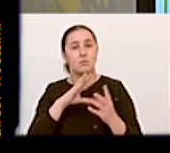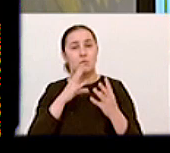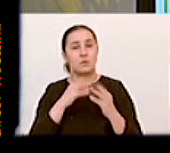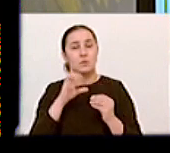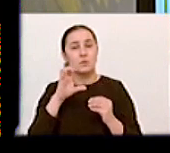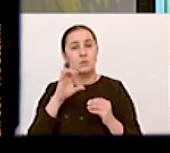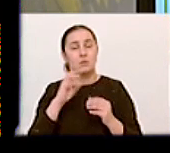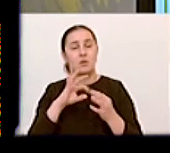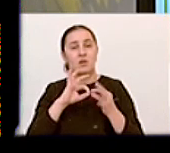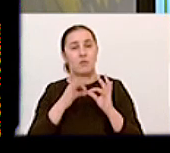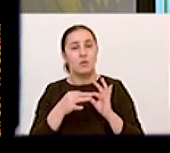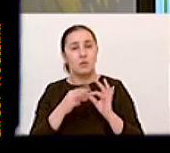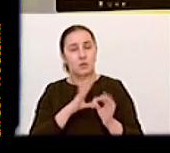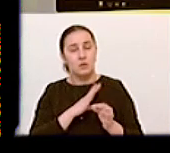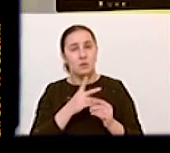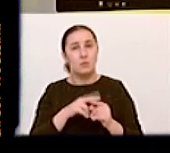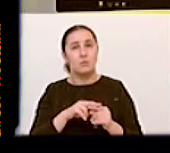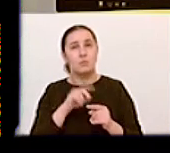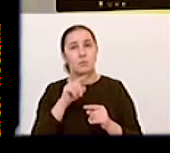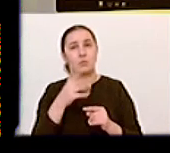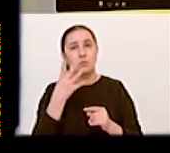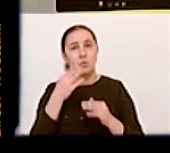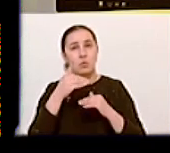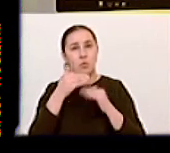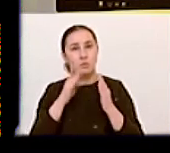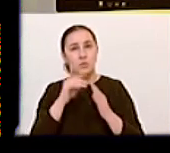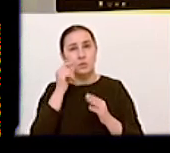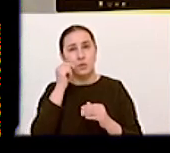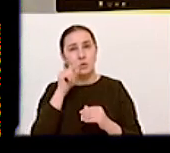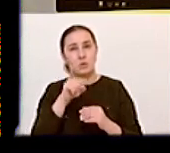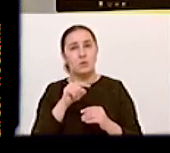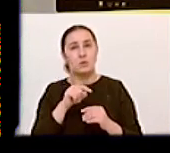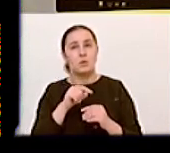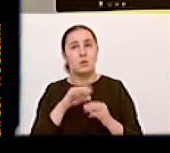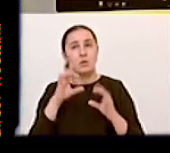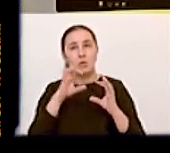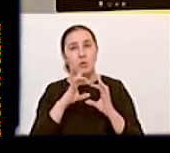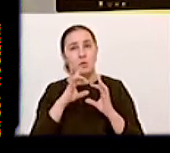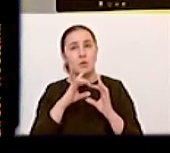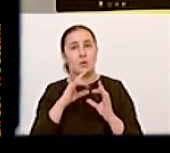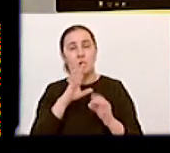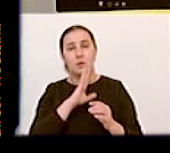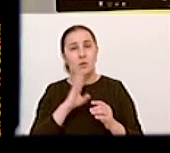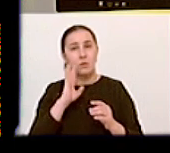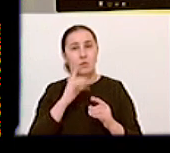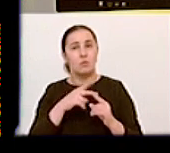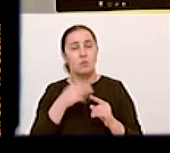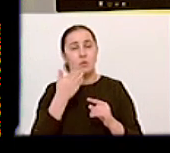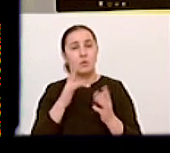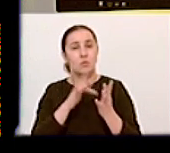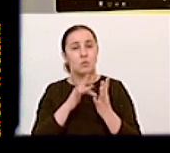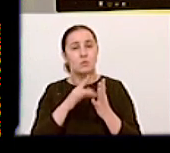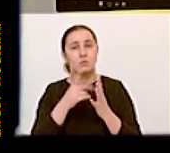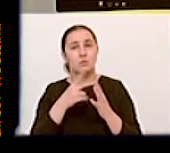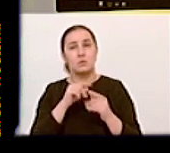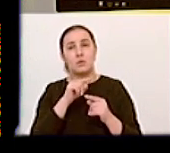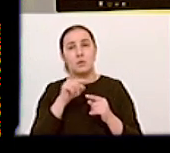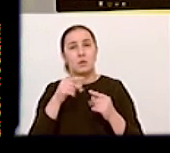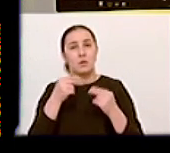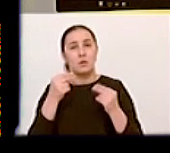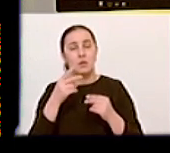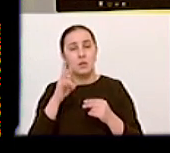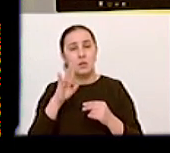simvollar ifodalangan. Demak, mana to'rtburchak erkak, doira ayol, ularning o'rtasidagi chiziq